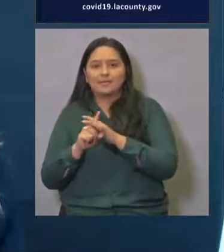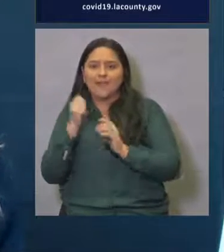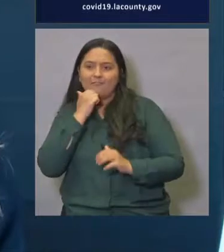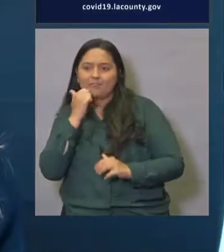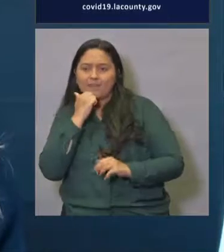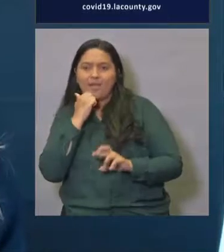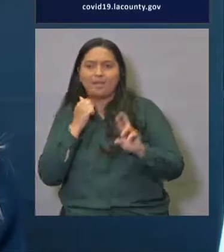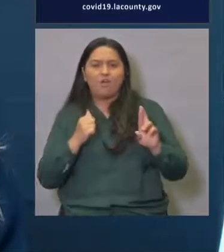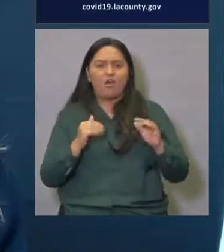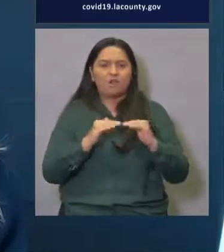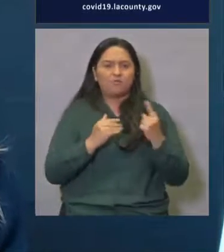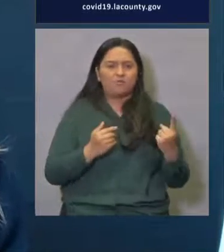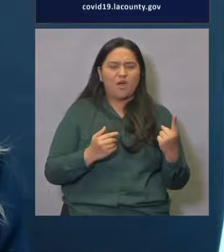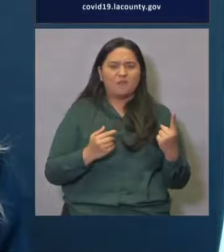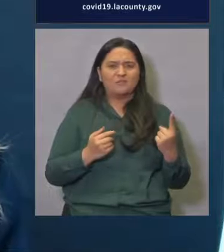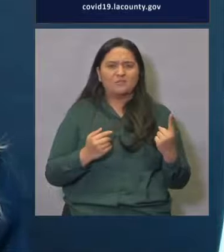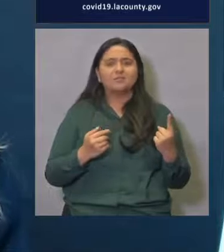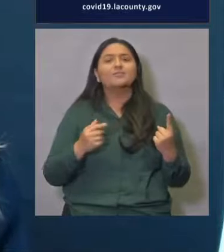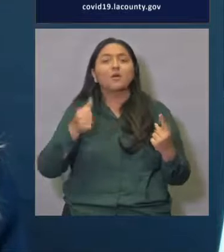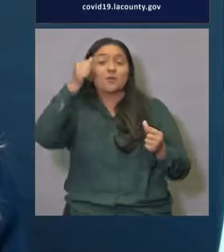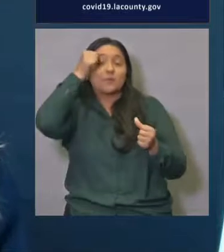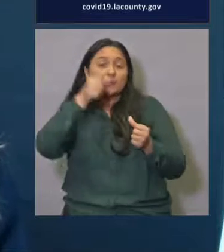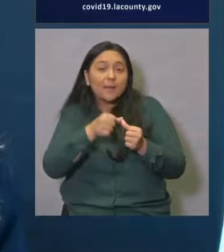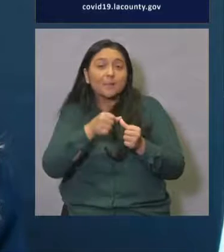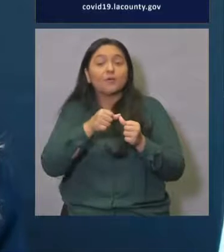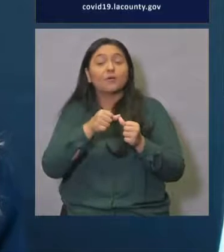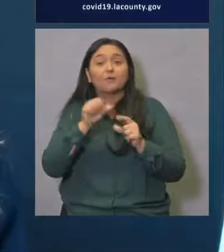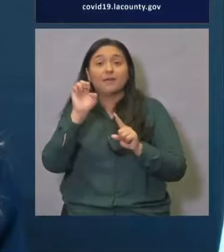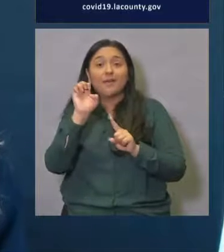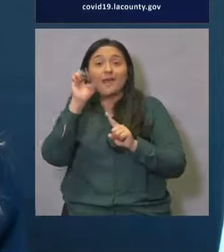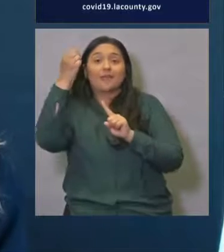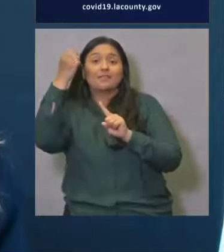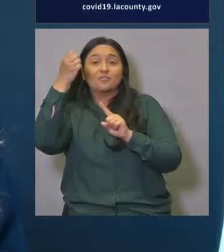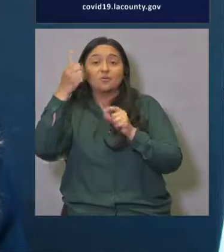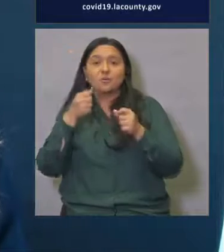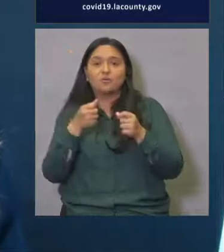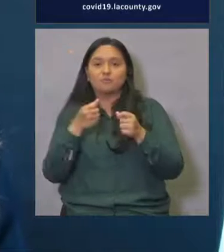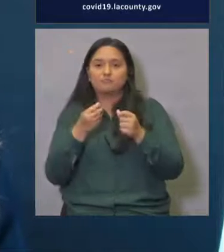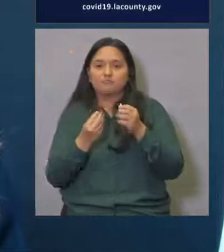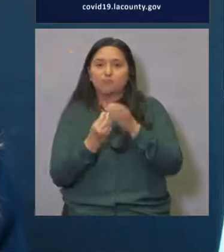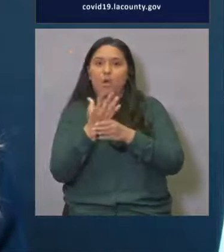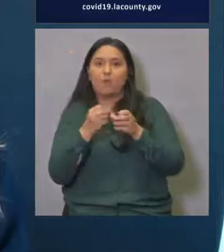it's important to remember that exponential growth part of COVID and the